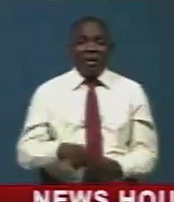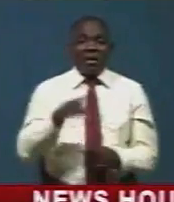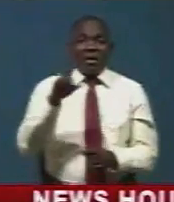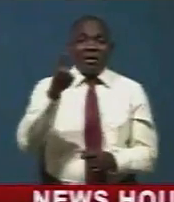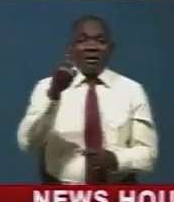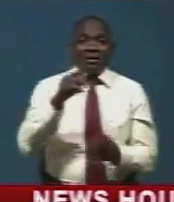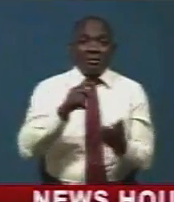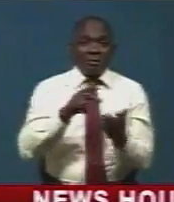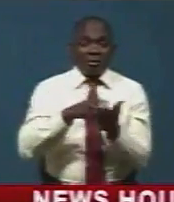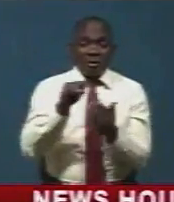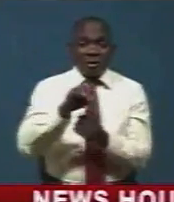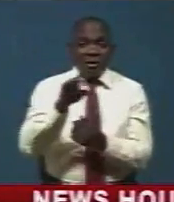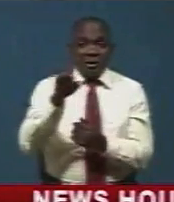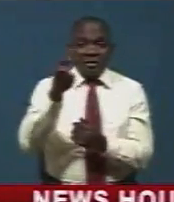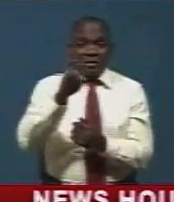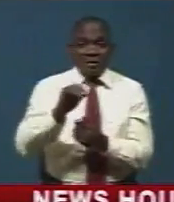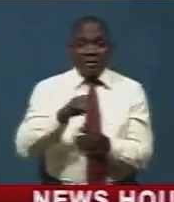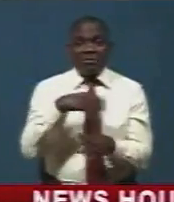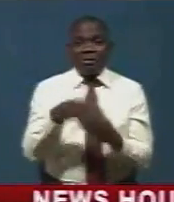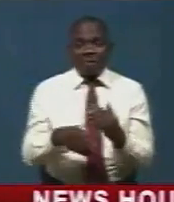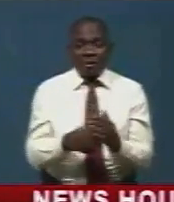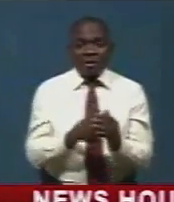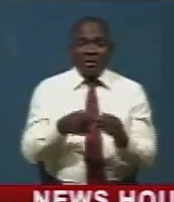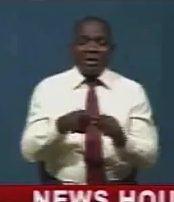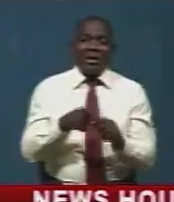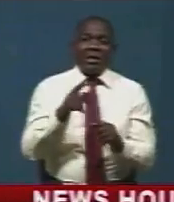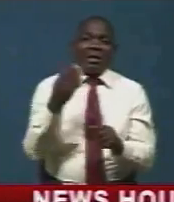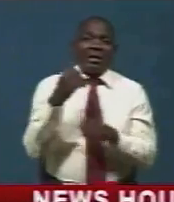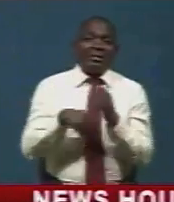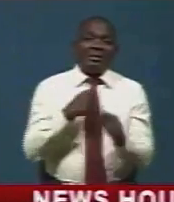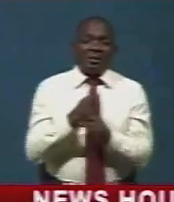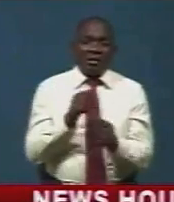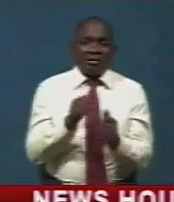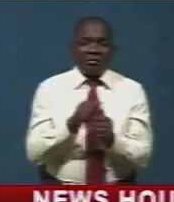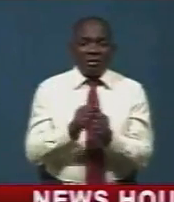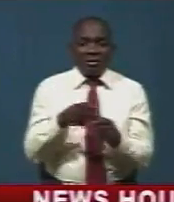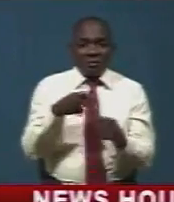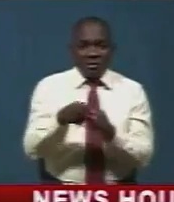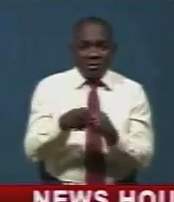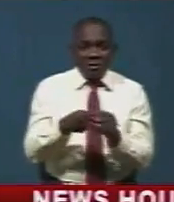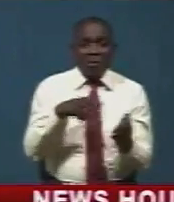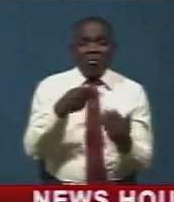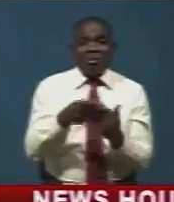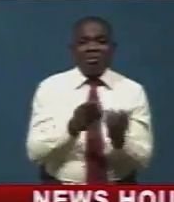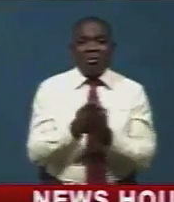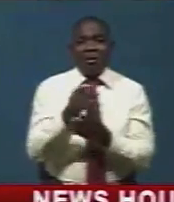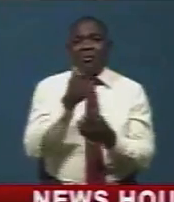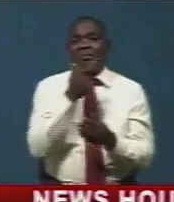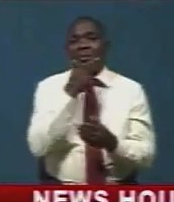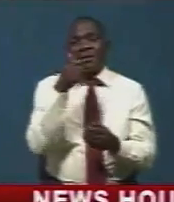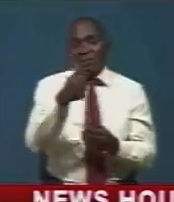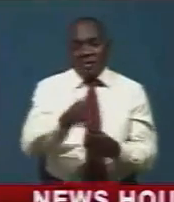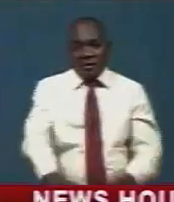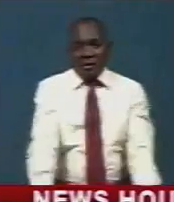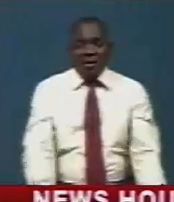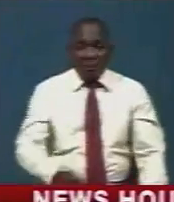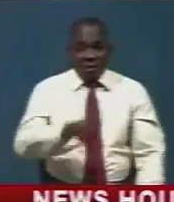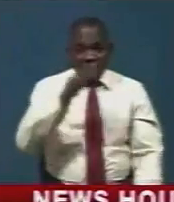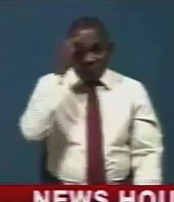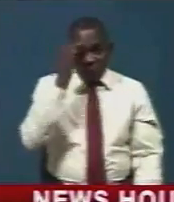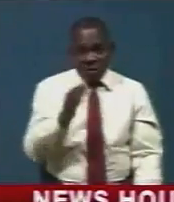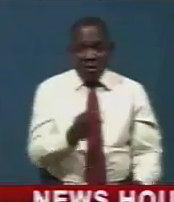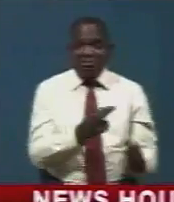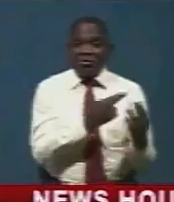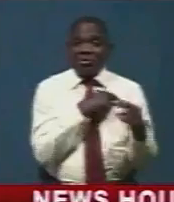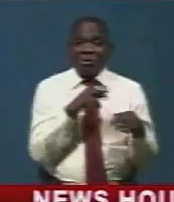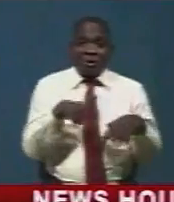70% complete project was started in 2019. Following a sword-cutting event by the president. Roads Minister Mr.